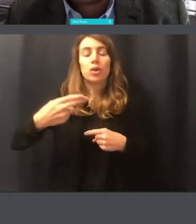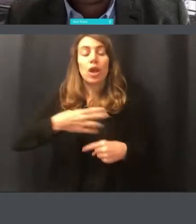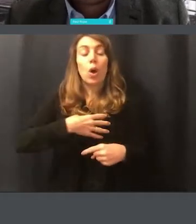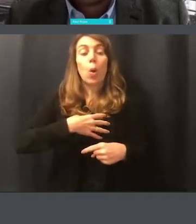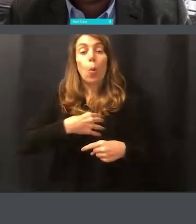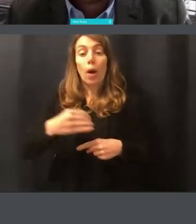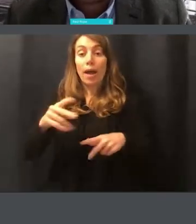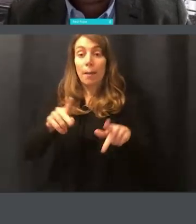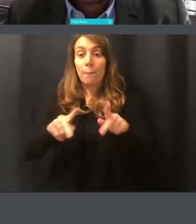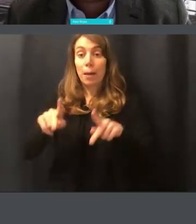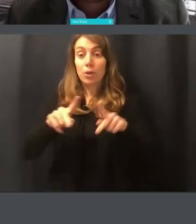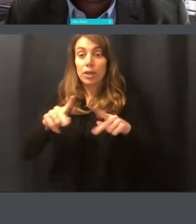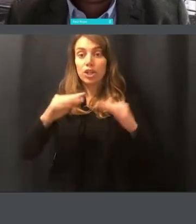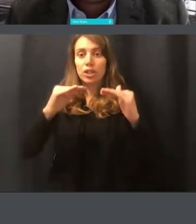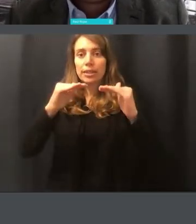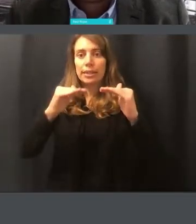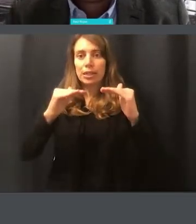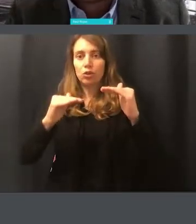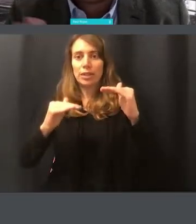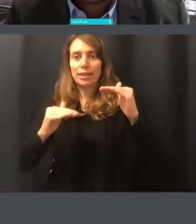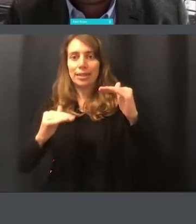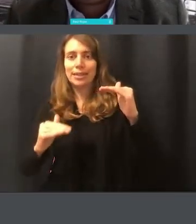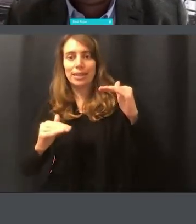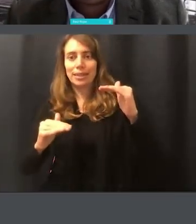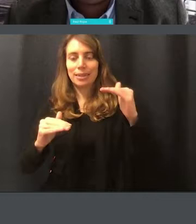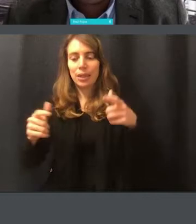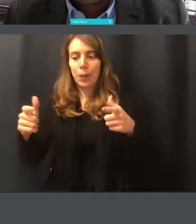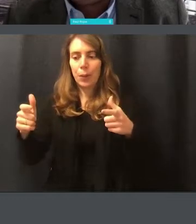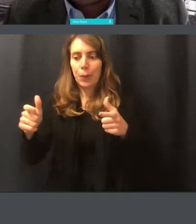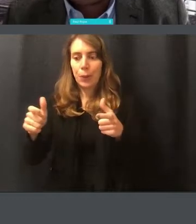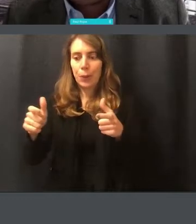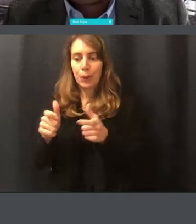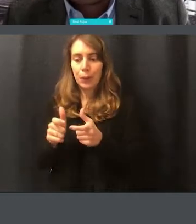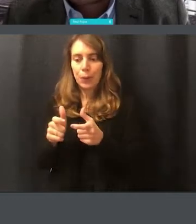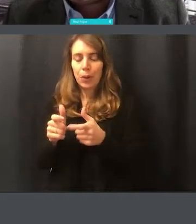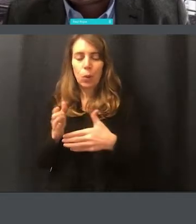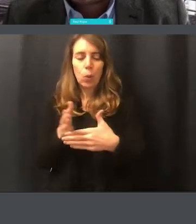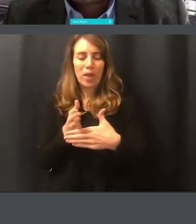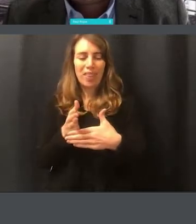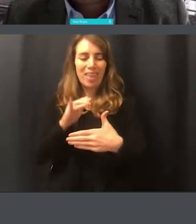decrease, right? An overall decrease in that 10-year period.